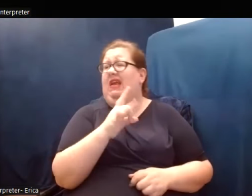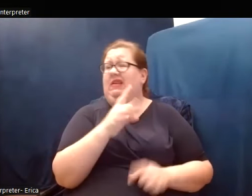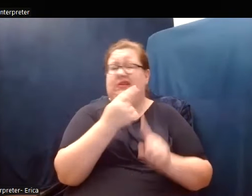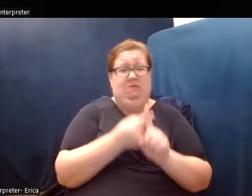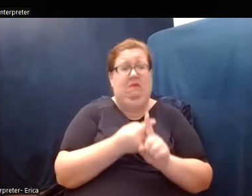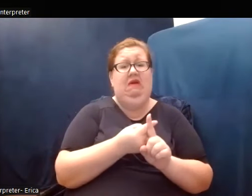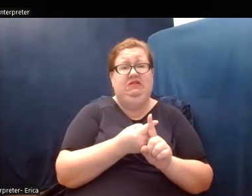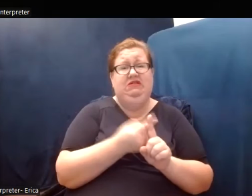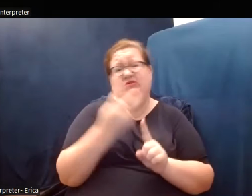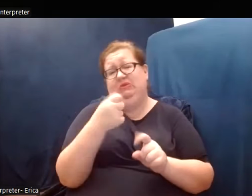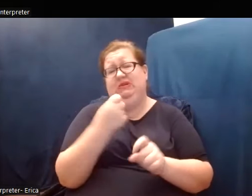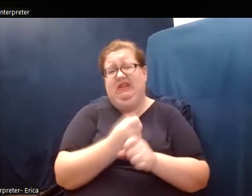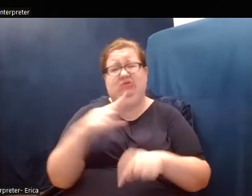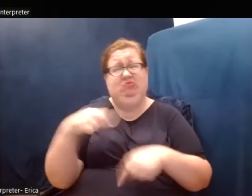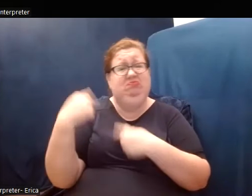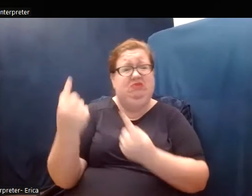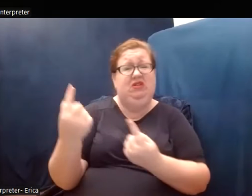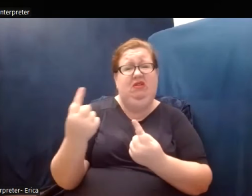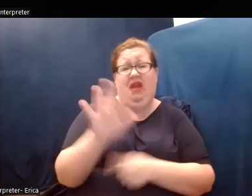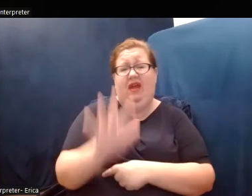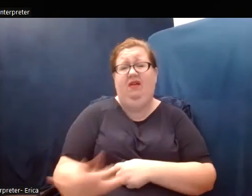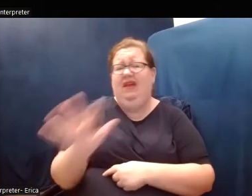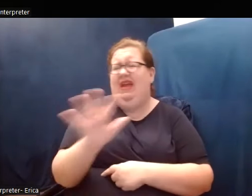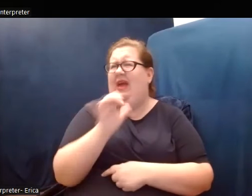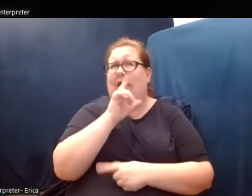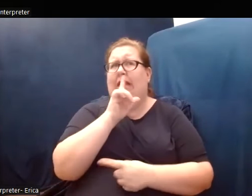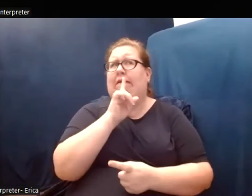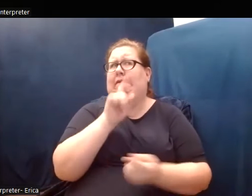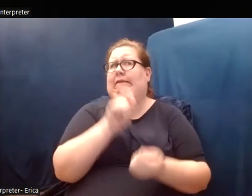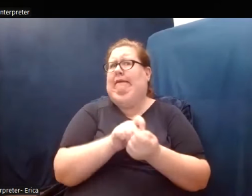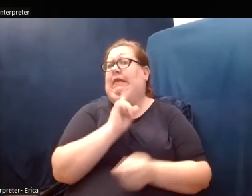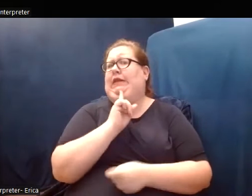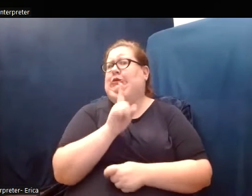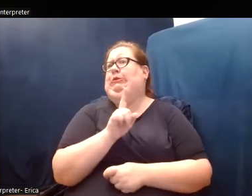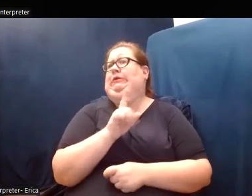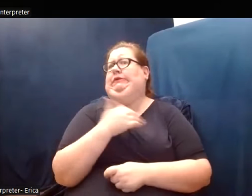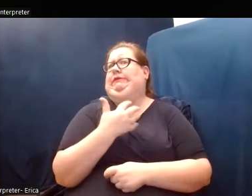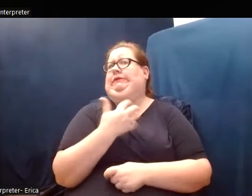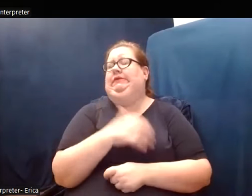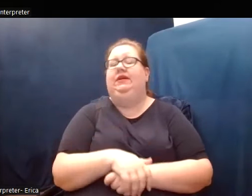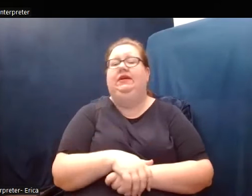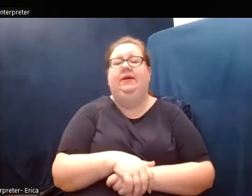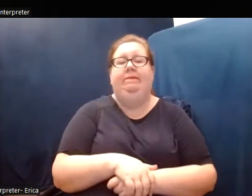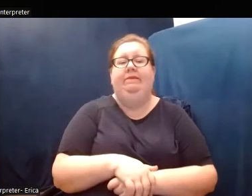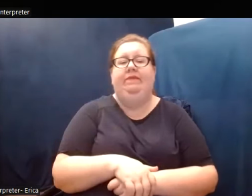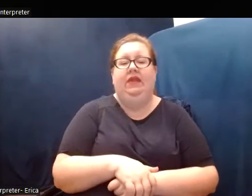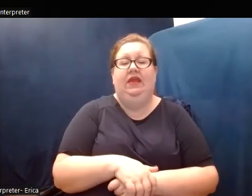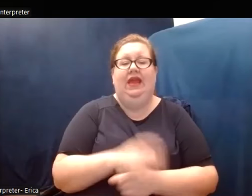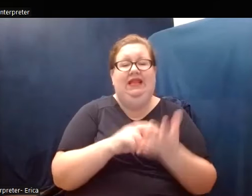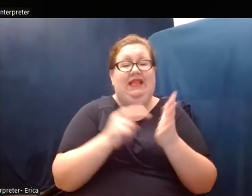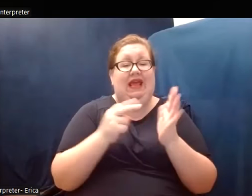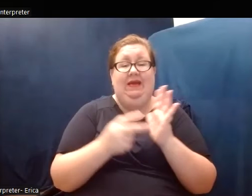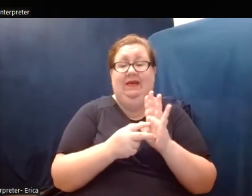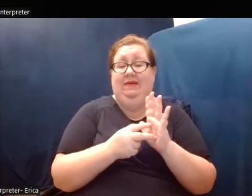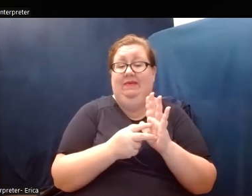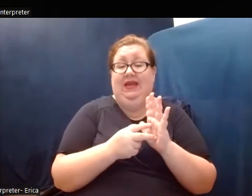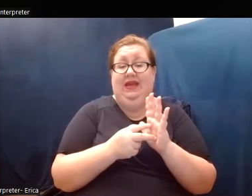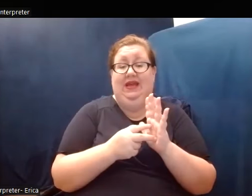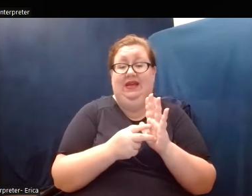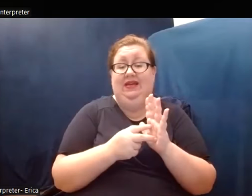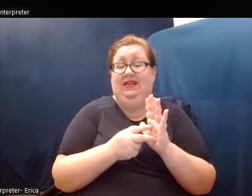months, 2 years now. I can't quite keep track. And that means that we've been getting really great